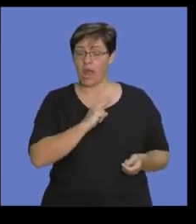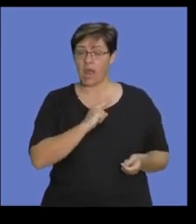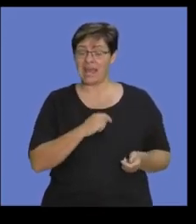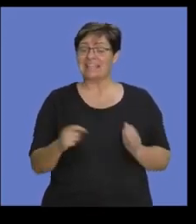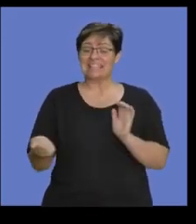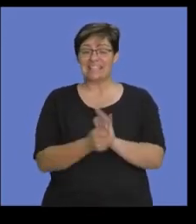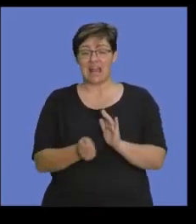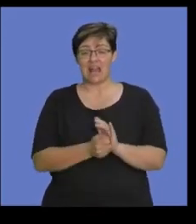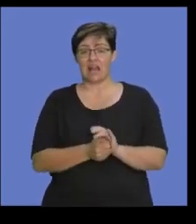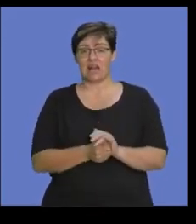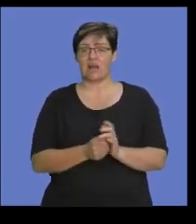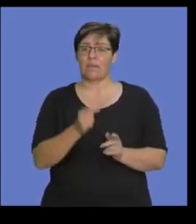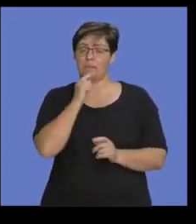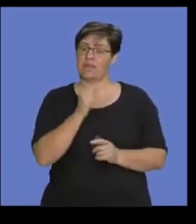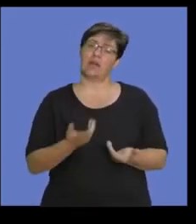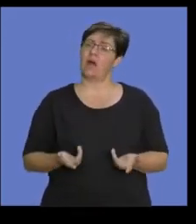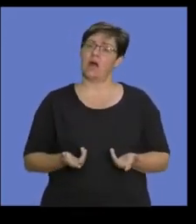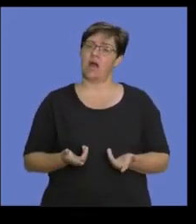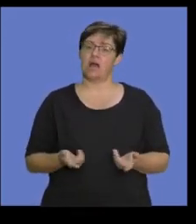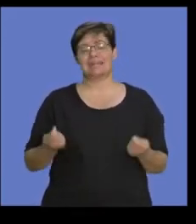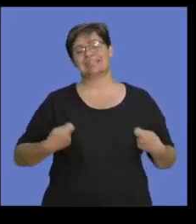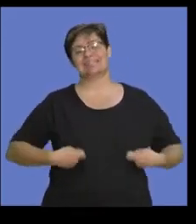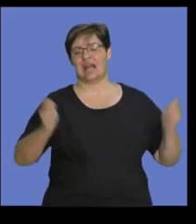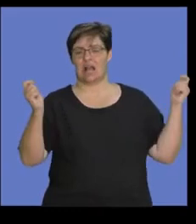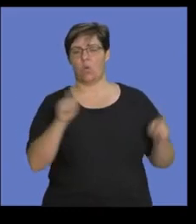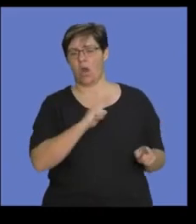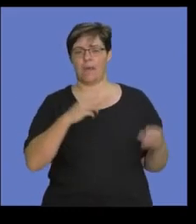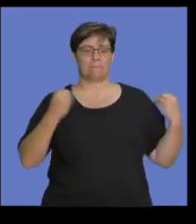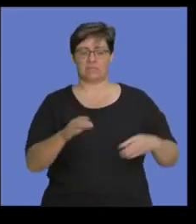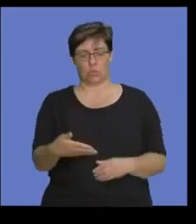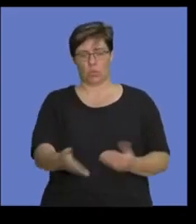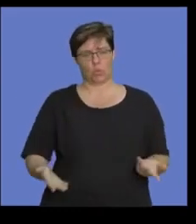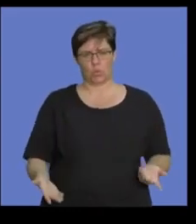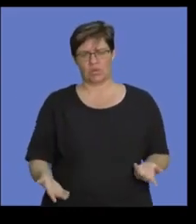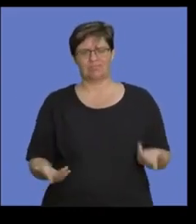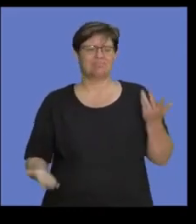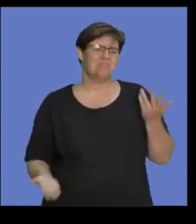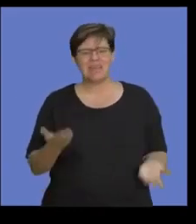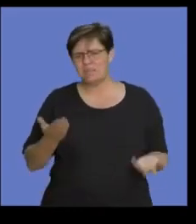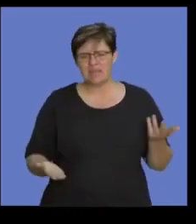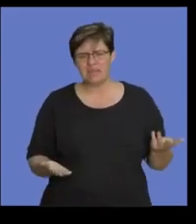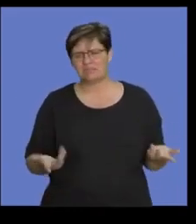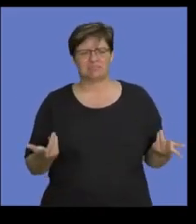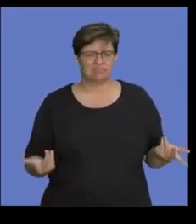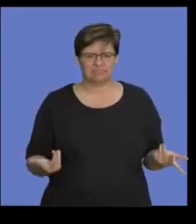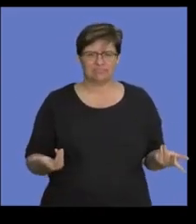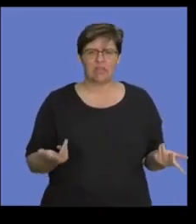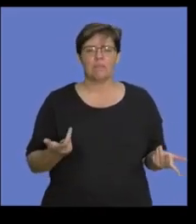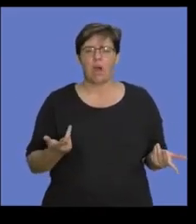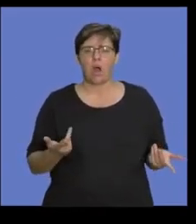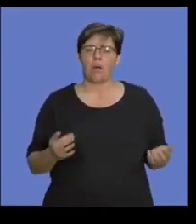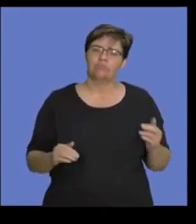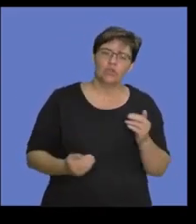the equipment, it does not necessarily mean that he's just selling it because the business is not there anymore. But it might be to want